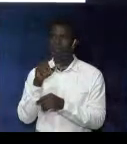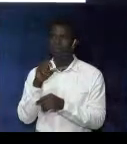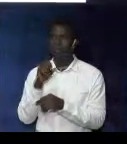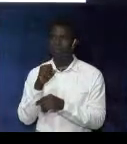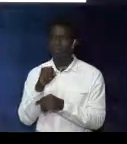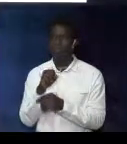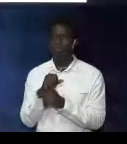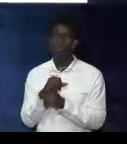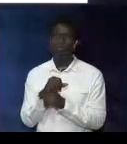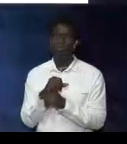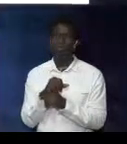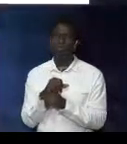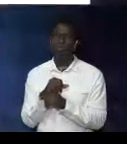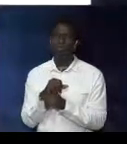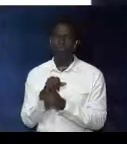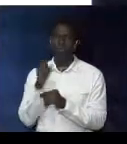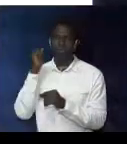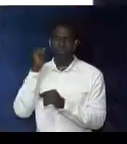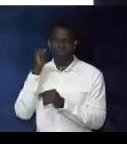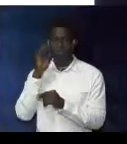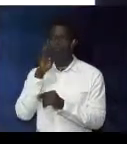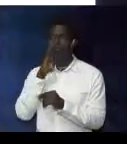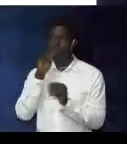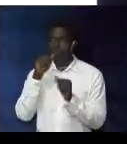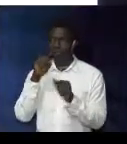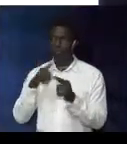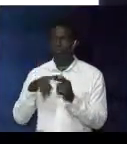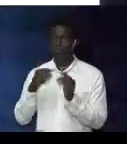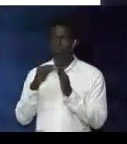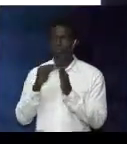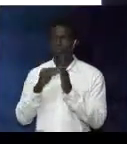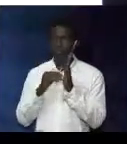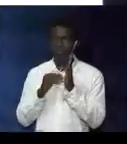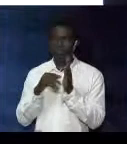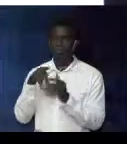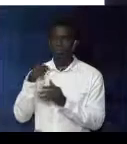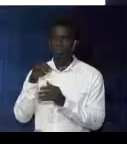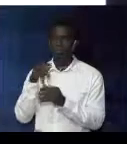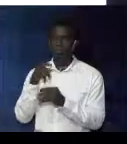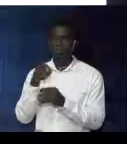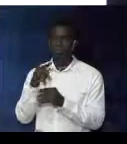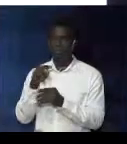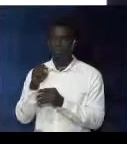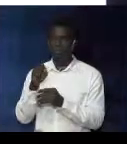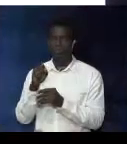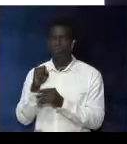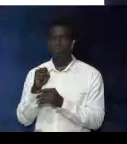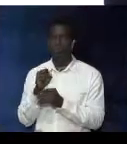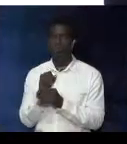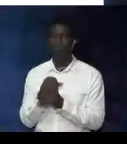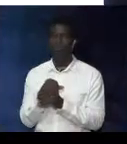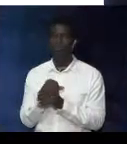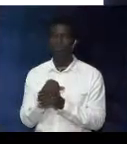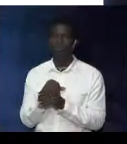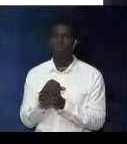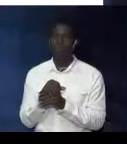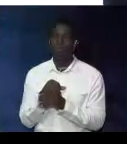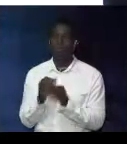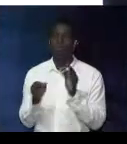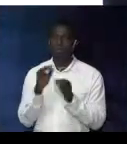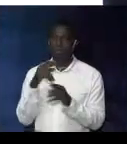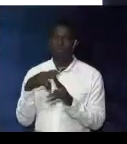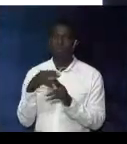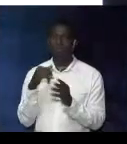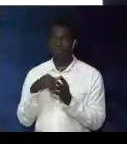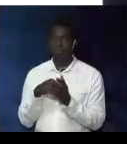and oh, that one is that. You should also be able to state the properties of this quadrilateral. If you name a